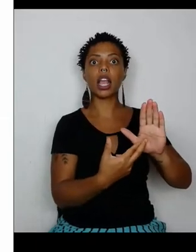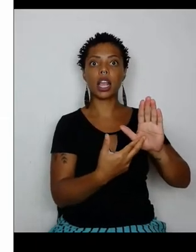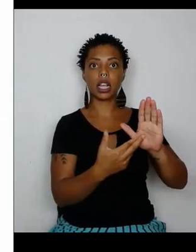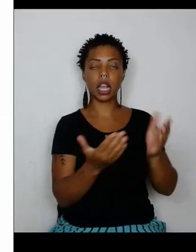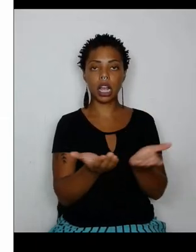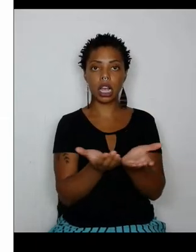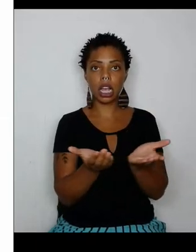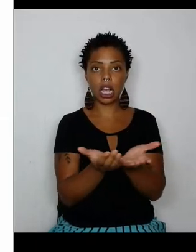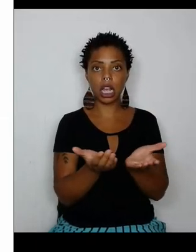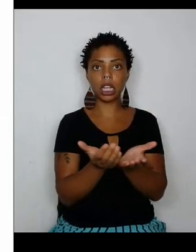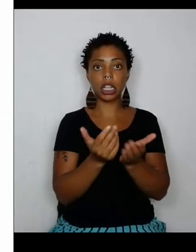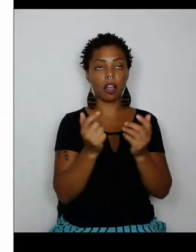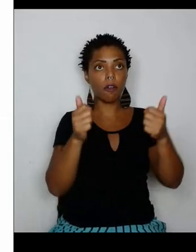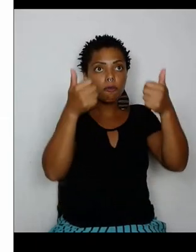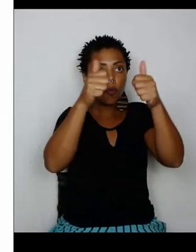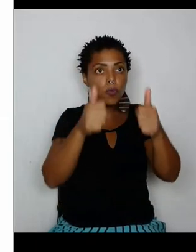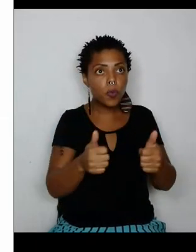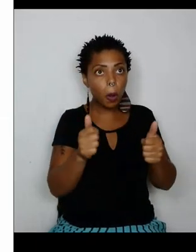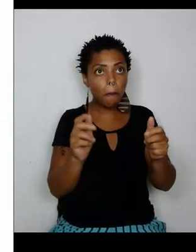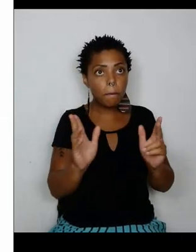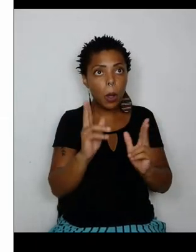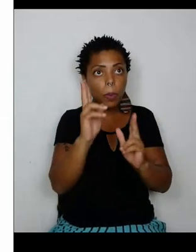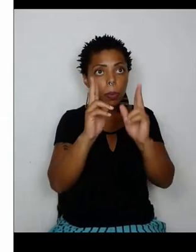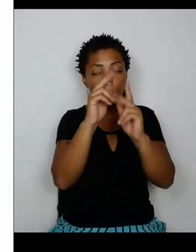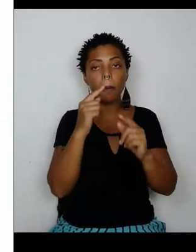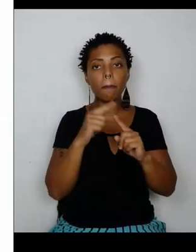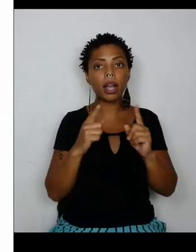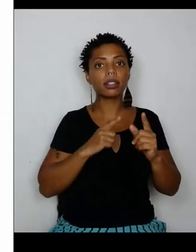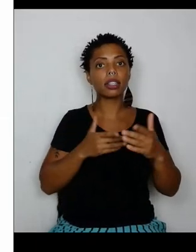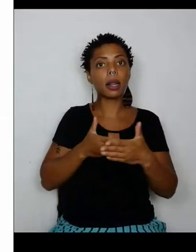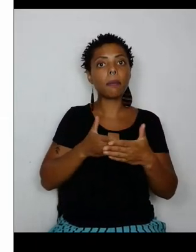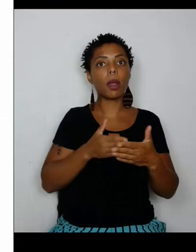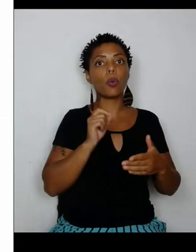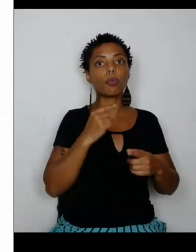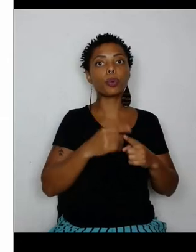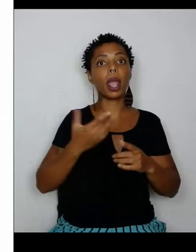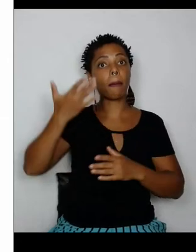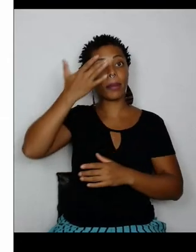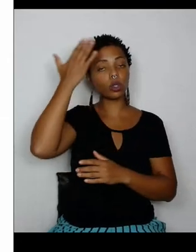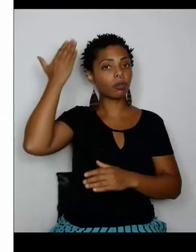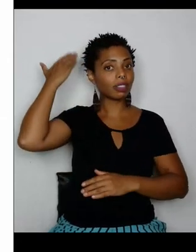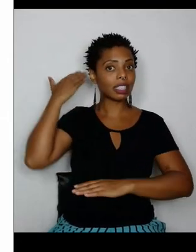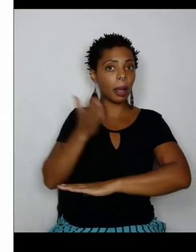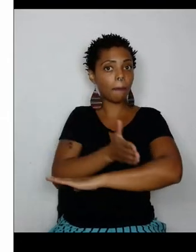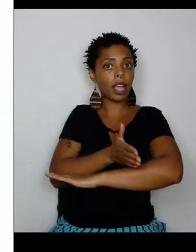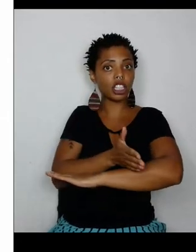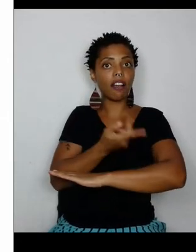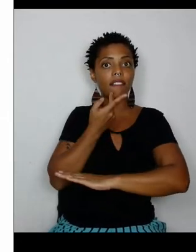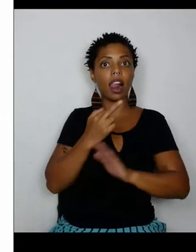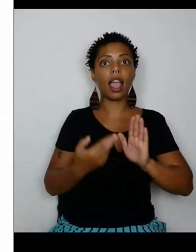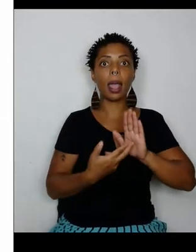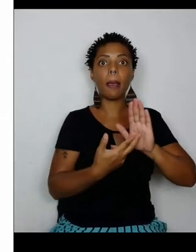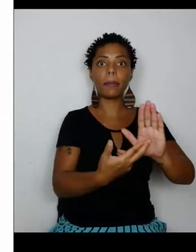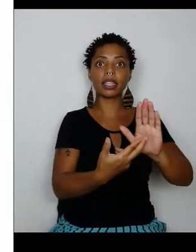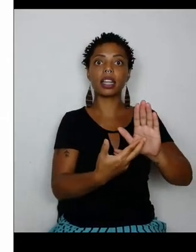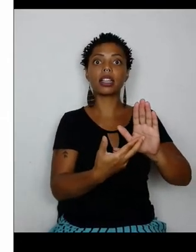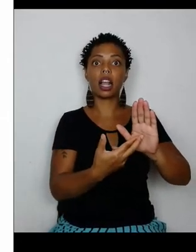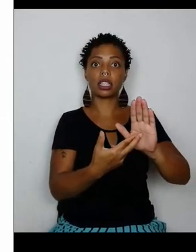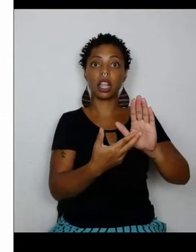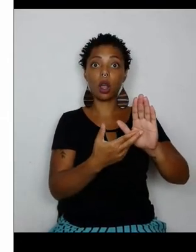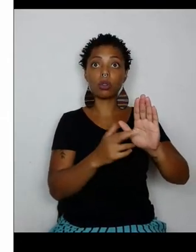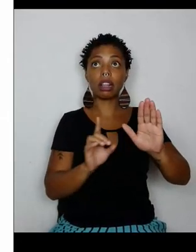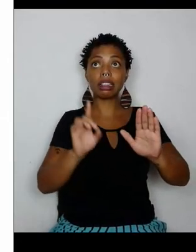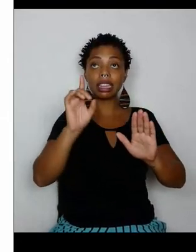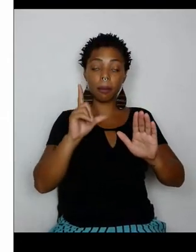iconophiles argued that the depiction of the limitless divinity was possible in the post-incarnation reality when god